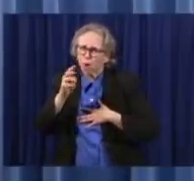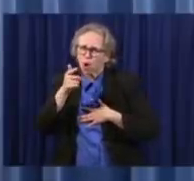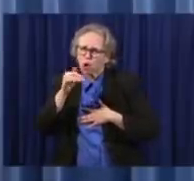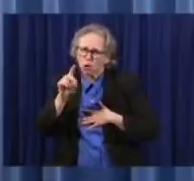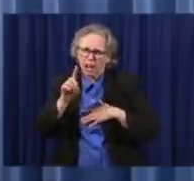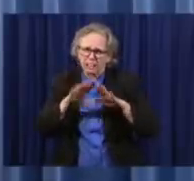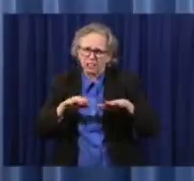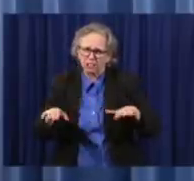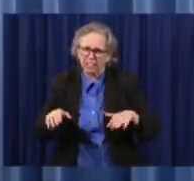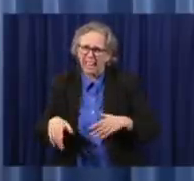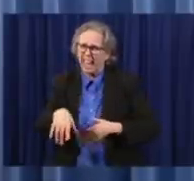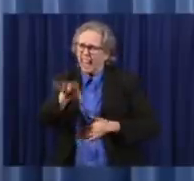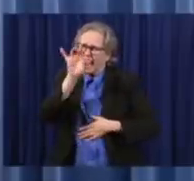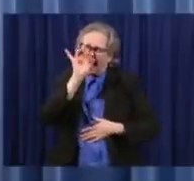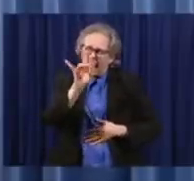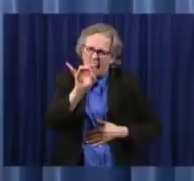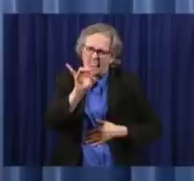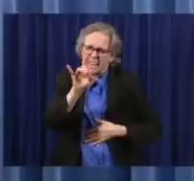children.